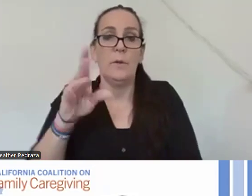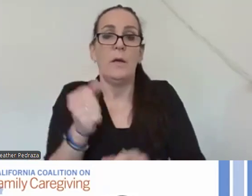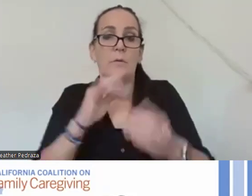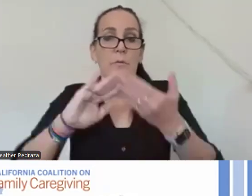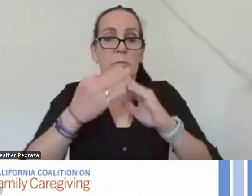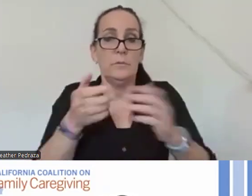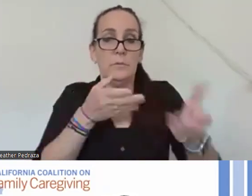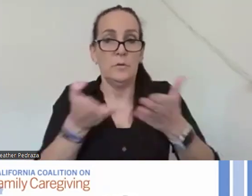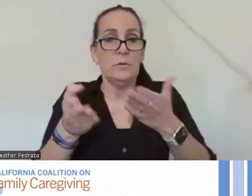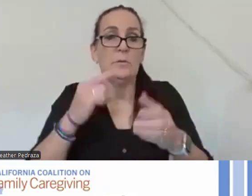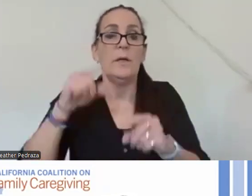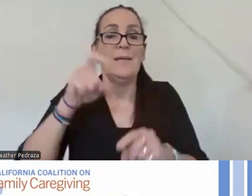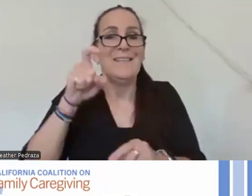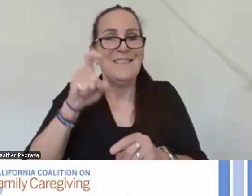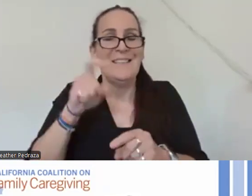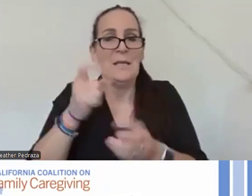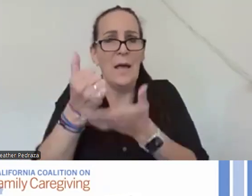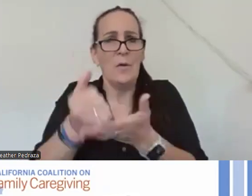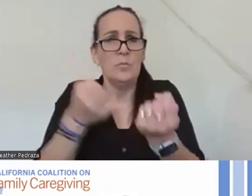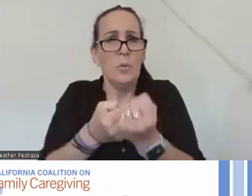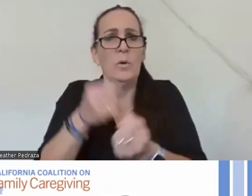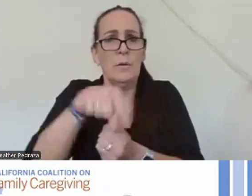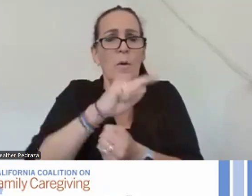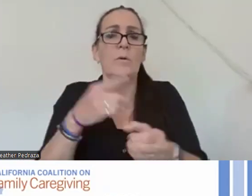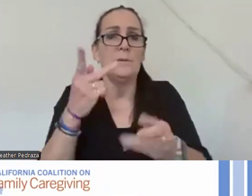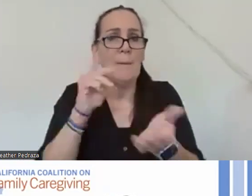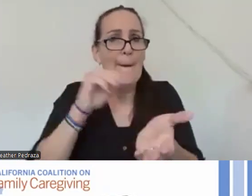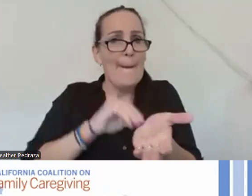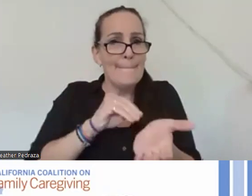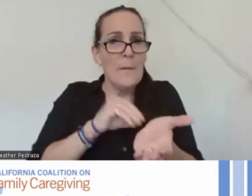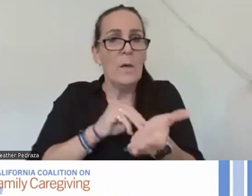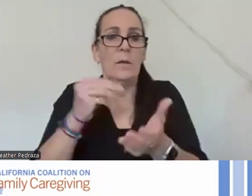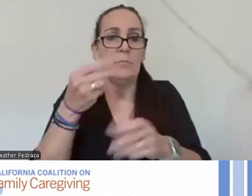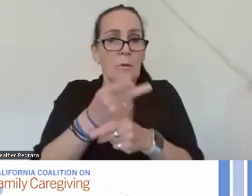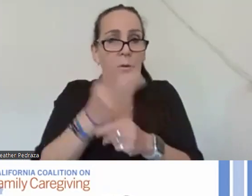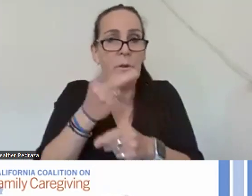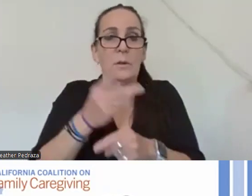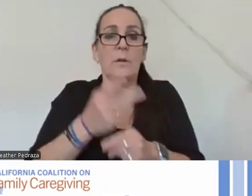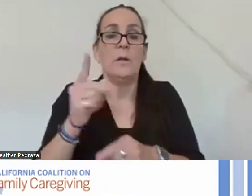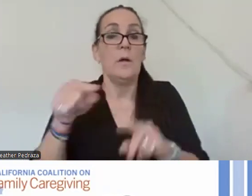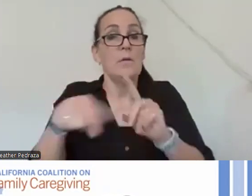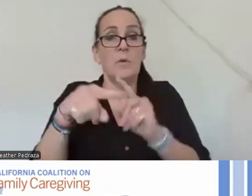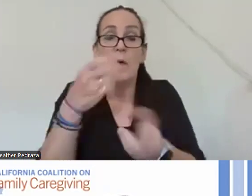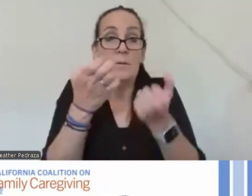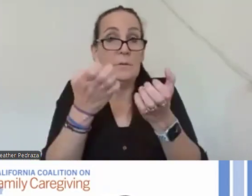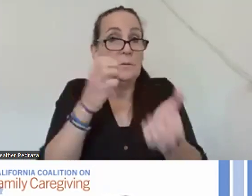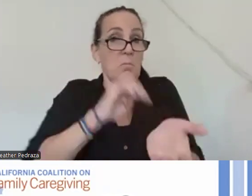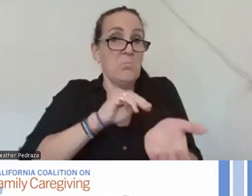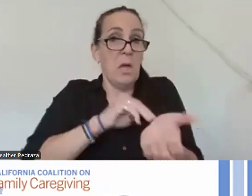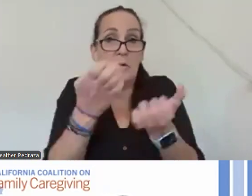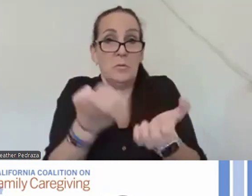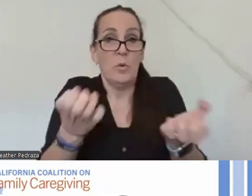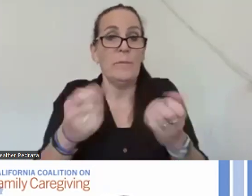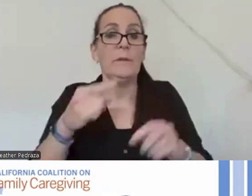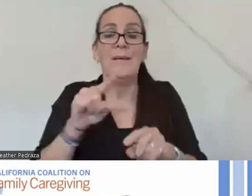weeds plans must get to ensure that people with complex care needs remain stable. Again, there is no clear evidence